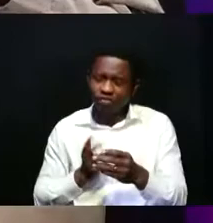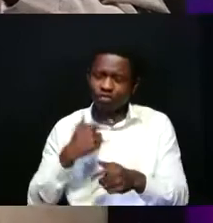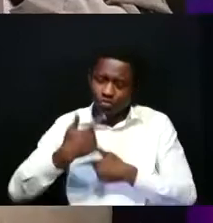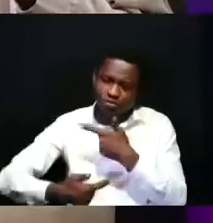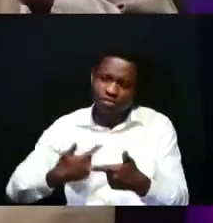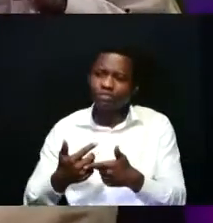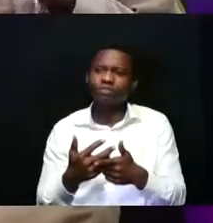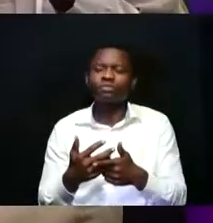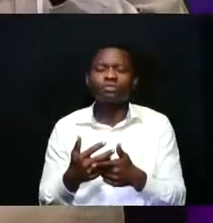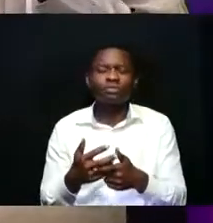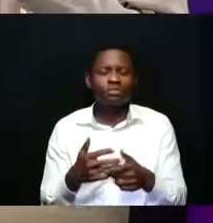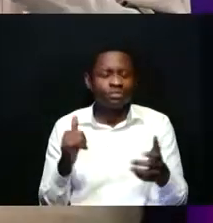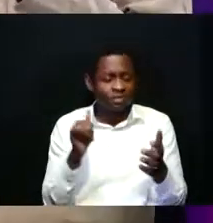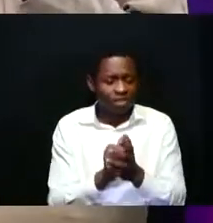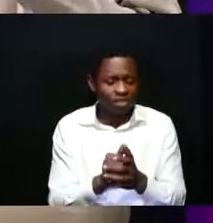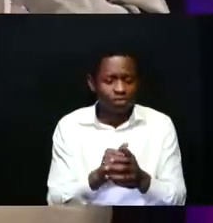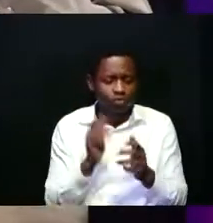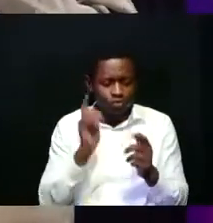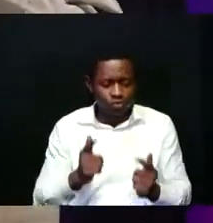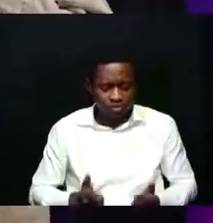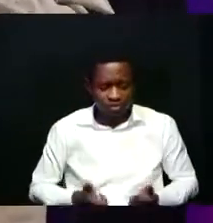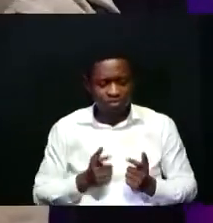Yes. And we will live our family